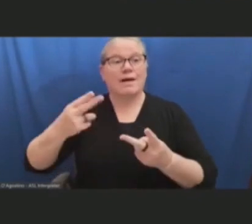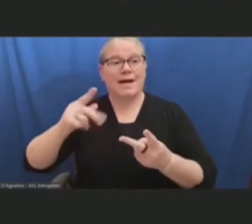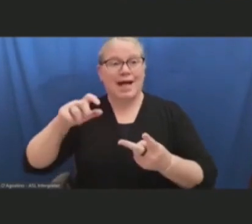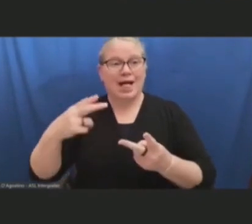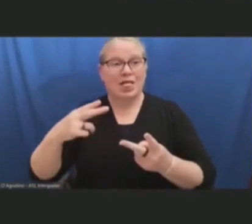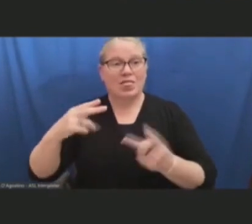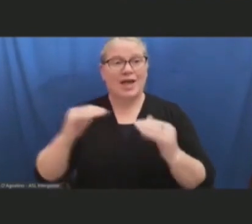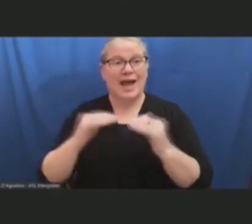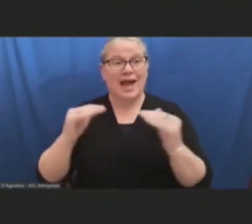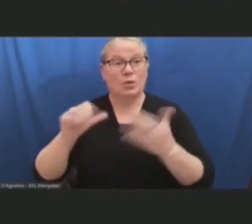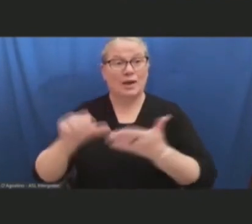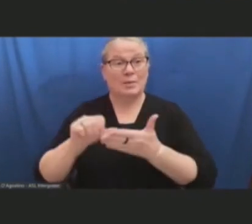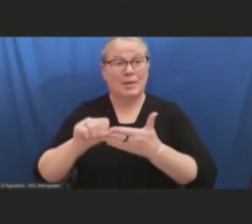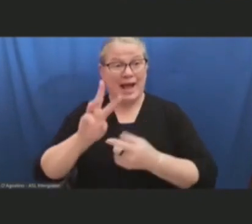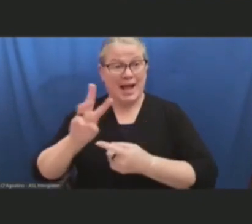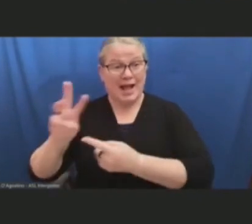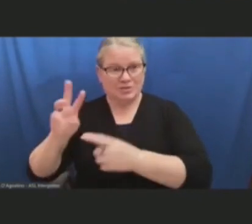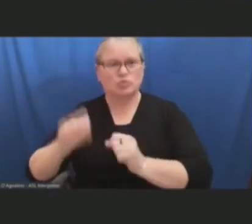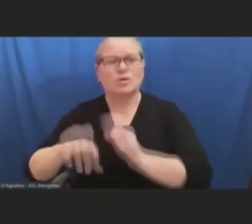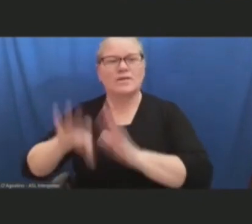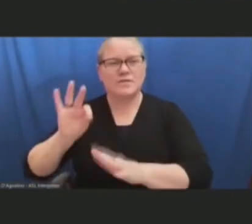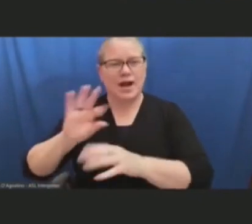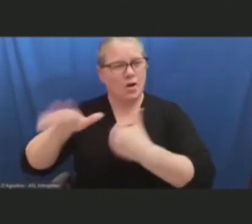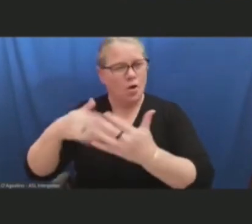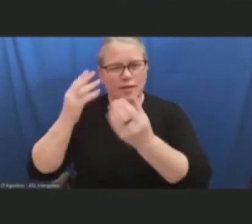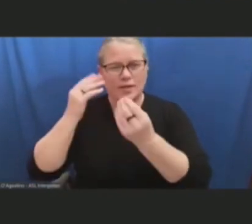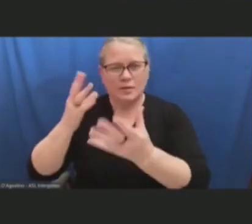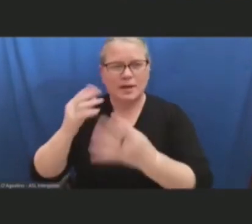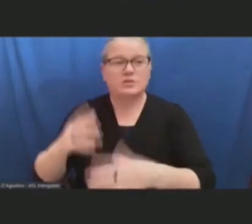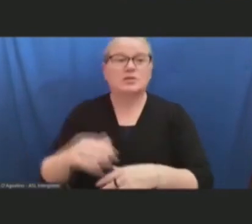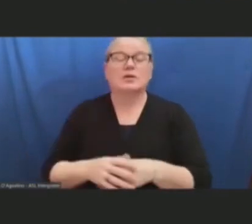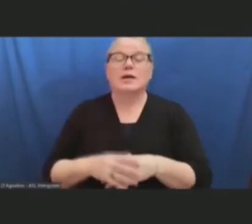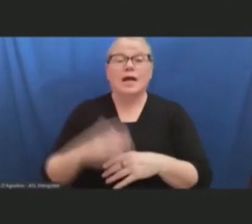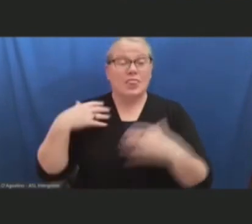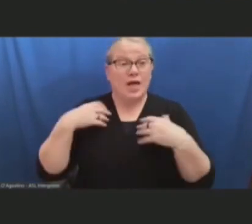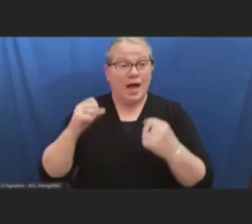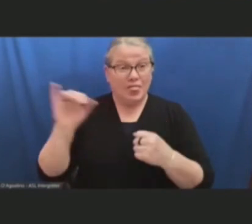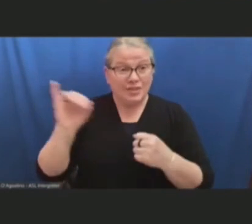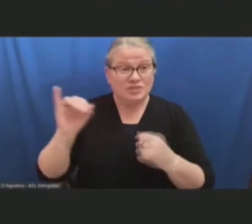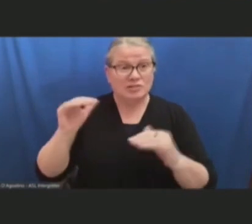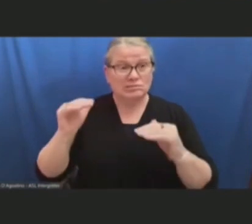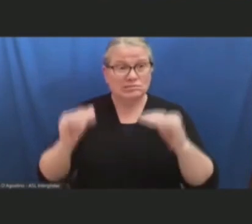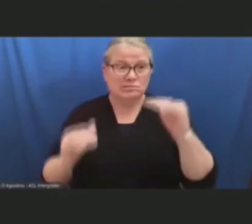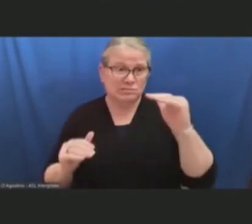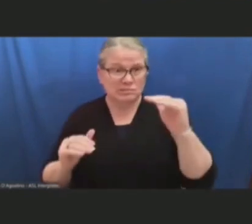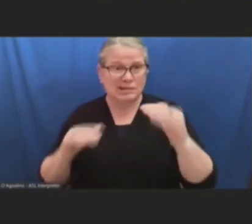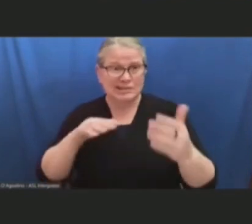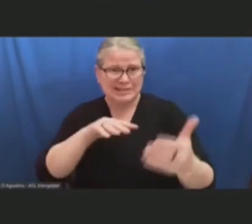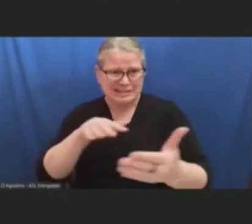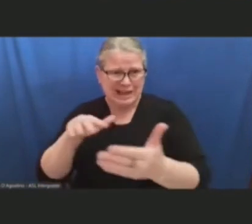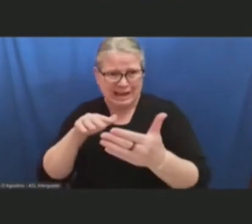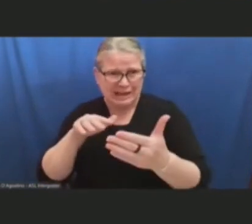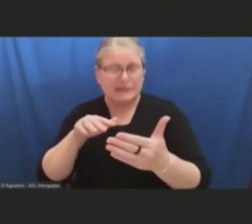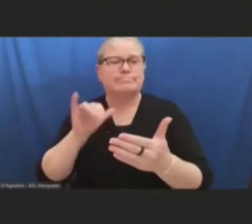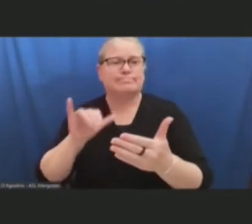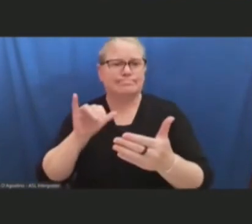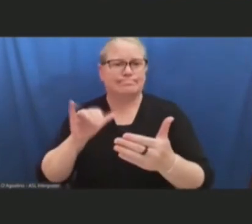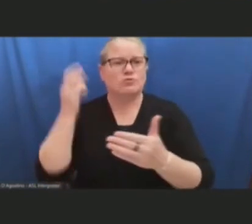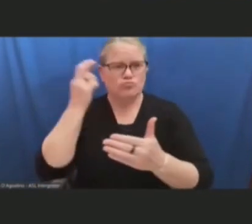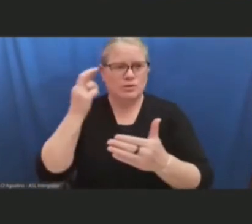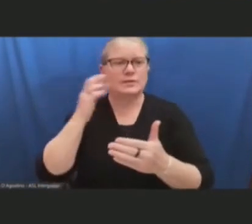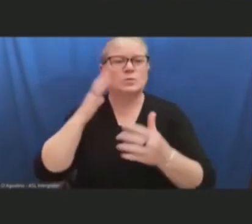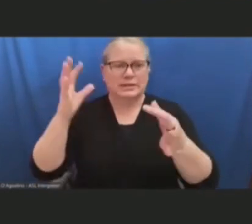the full health disparity study that we did. And based on that study, that's what really led to the creation of the Broker